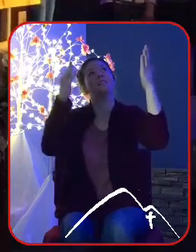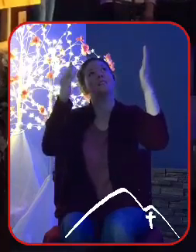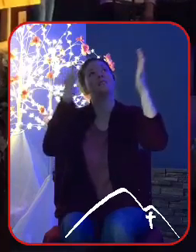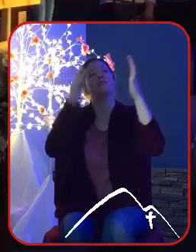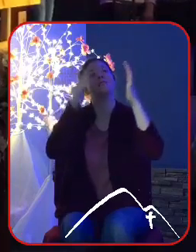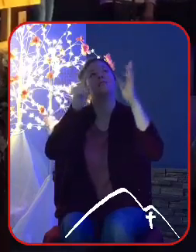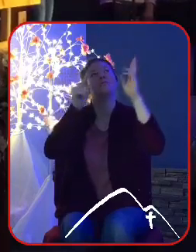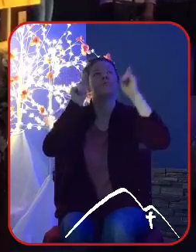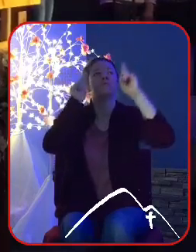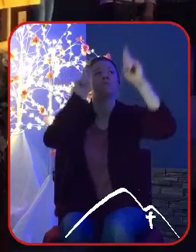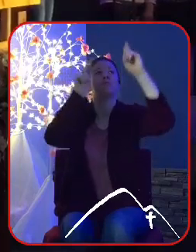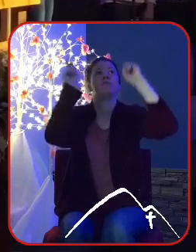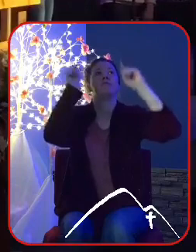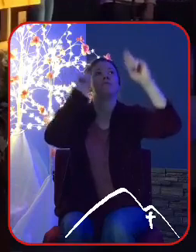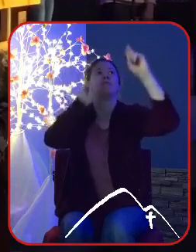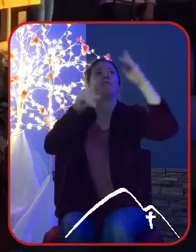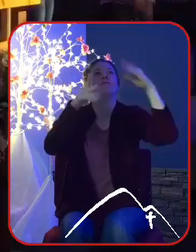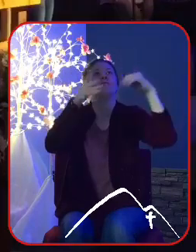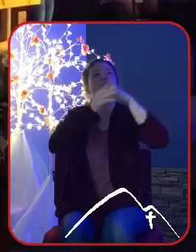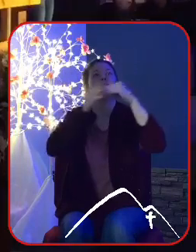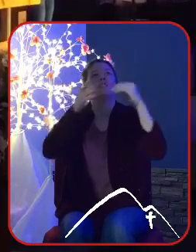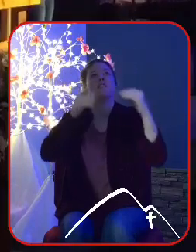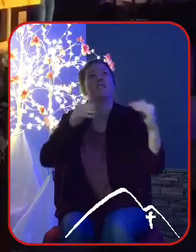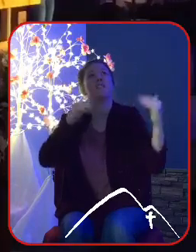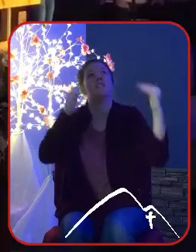highest. Hosanna in the